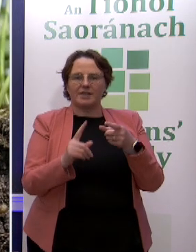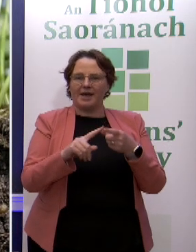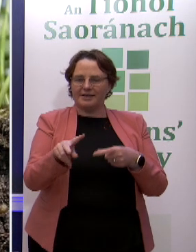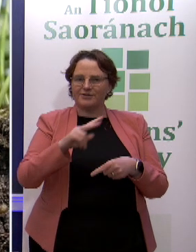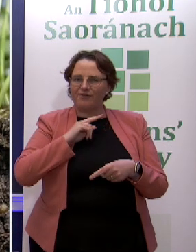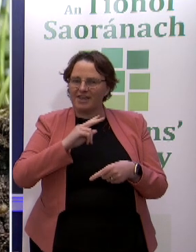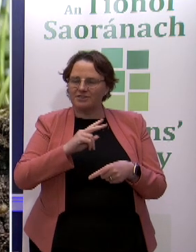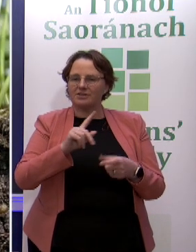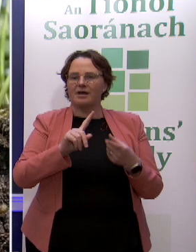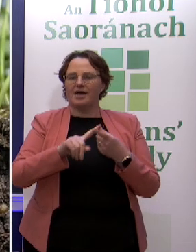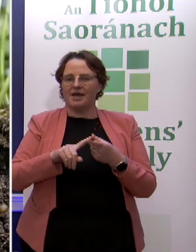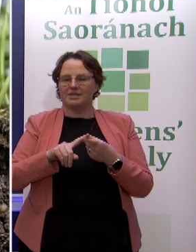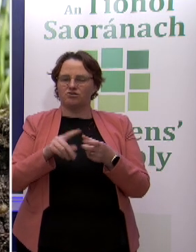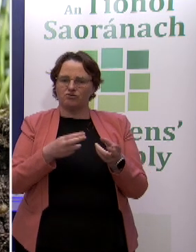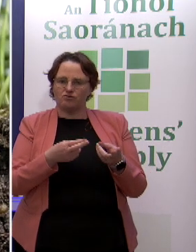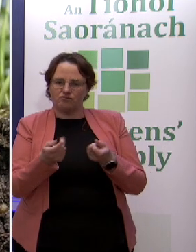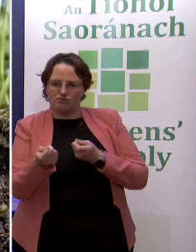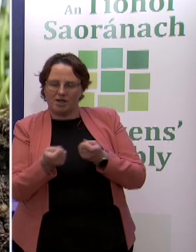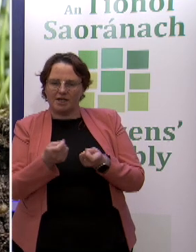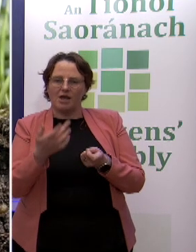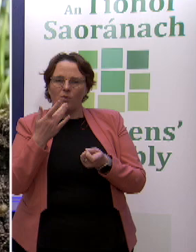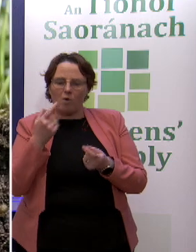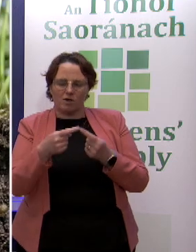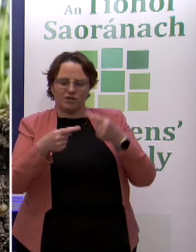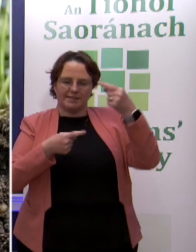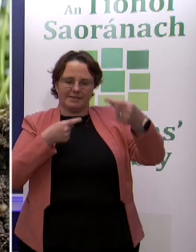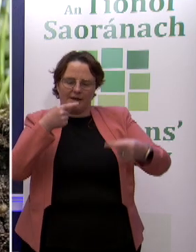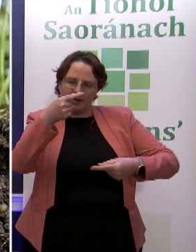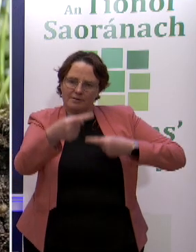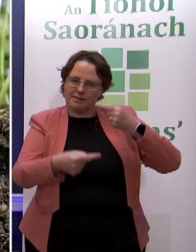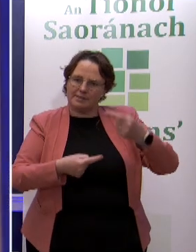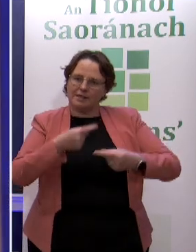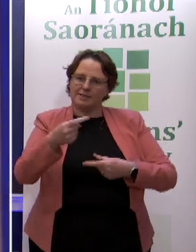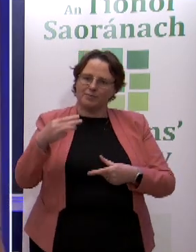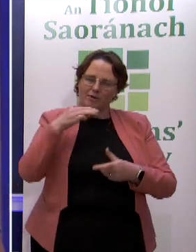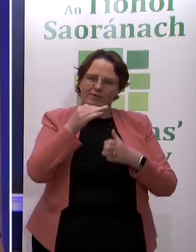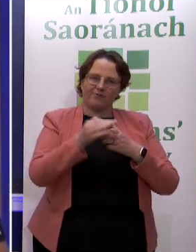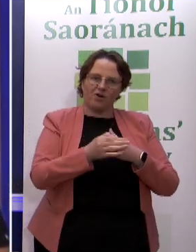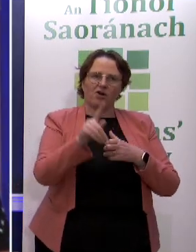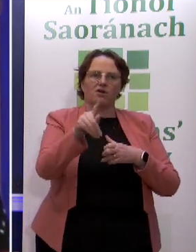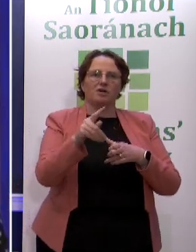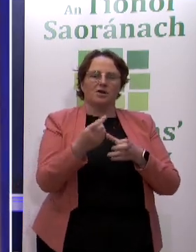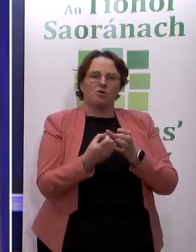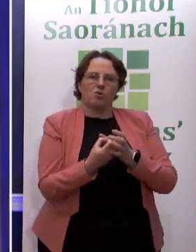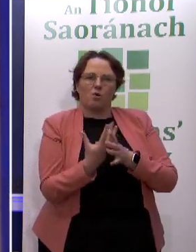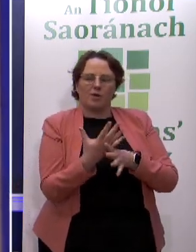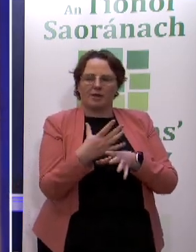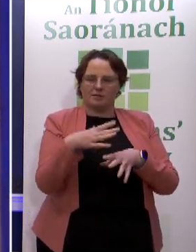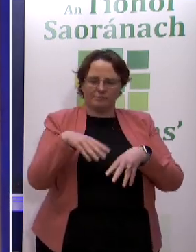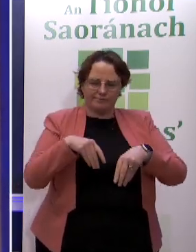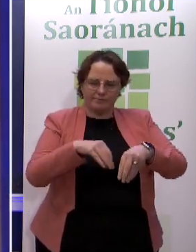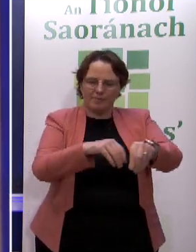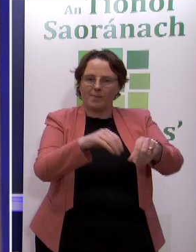to regulate water cycles that are really very necessary for obviously for the growth of crops. And actually, when we think about,